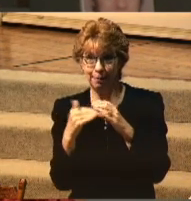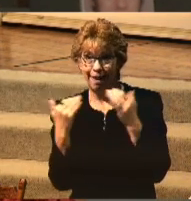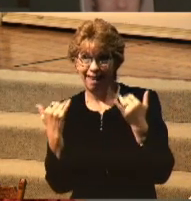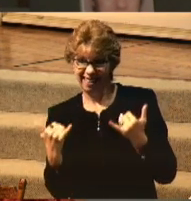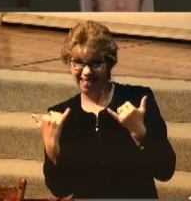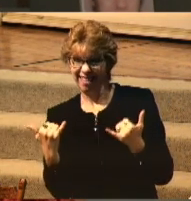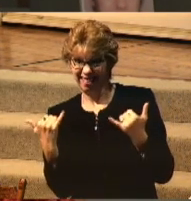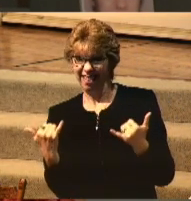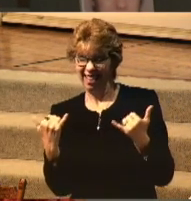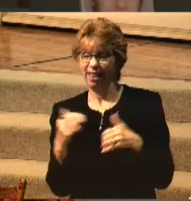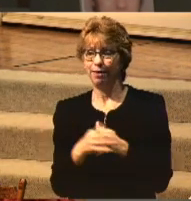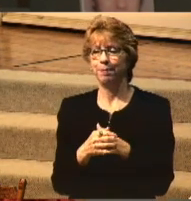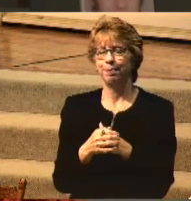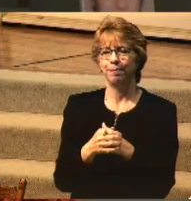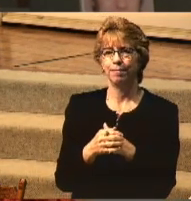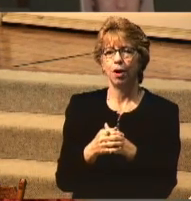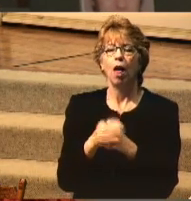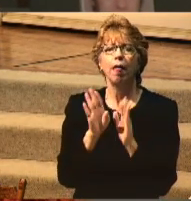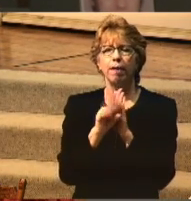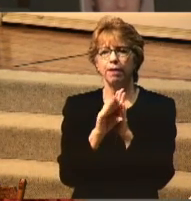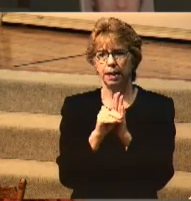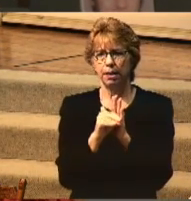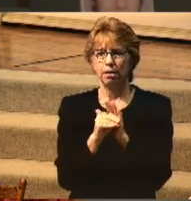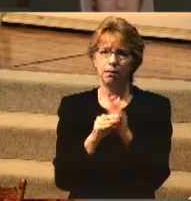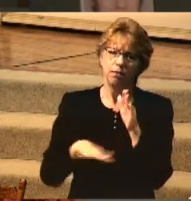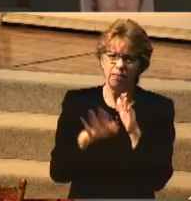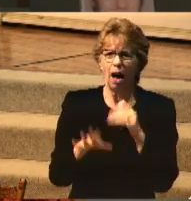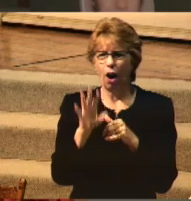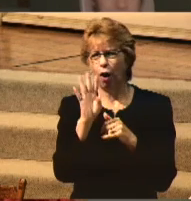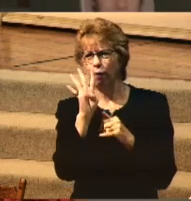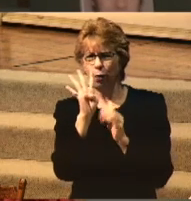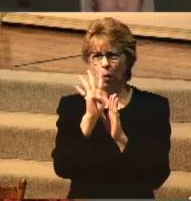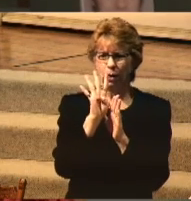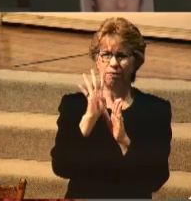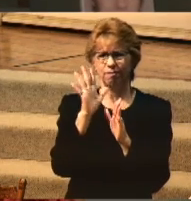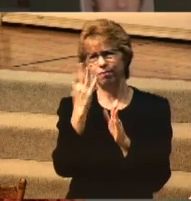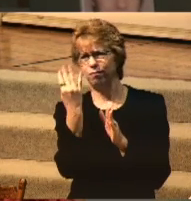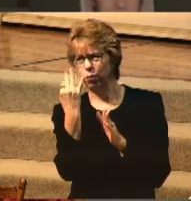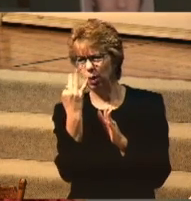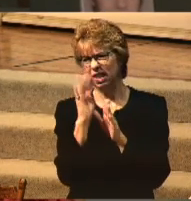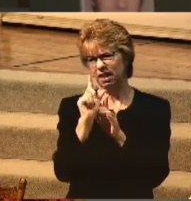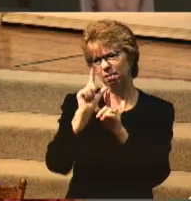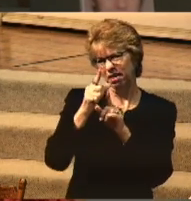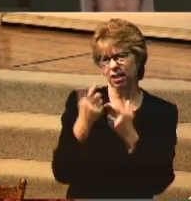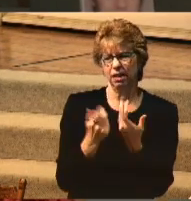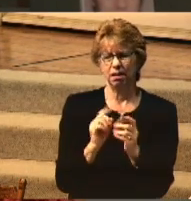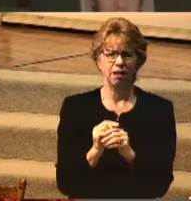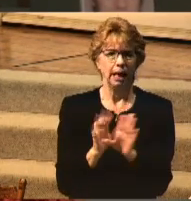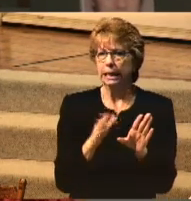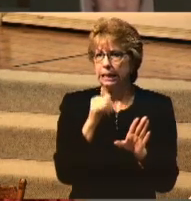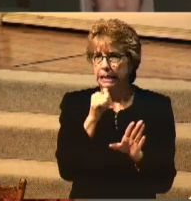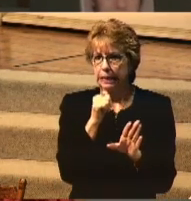And I on that video, about 14 minutes long, I warn you, it's not a little infomercial, you know.